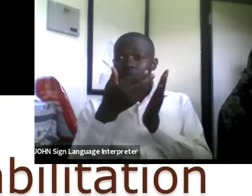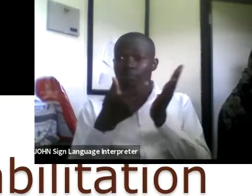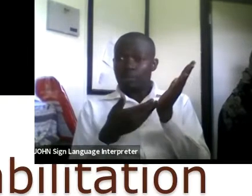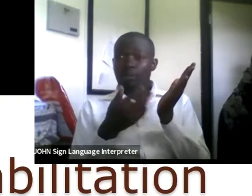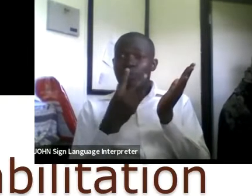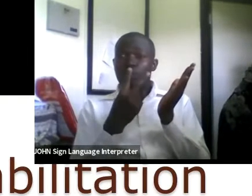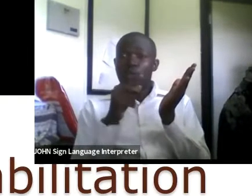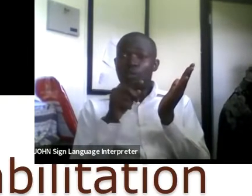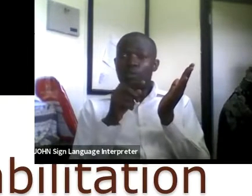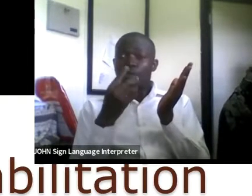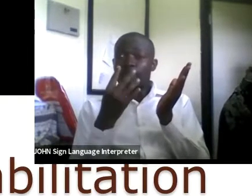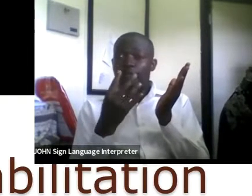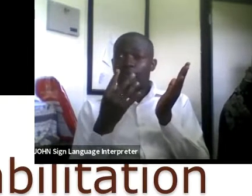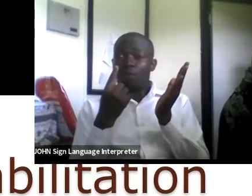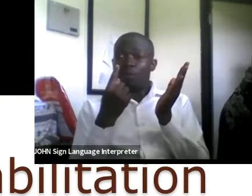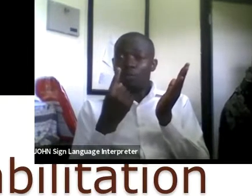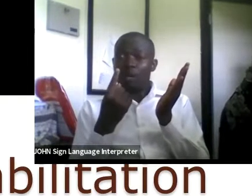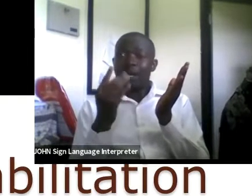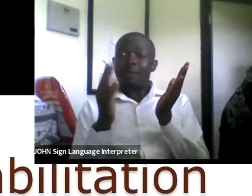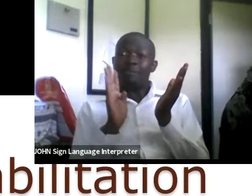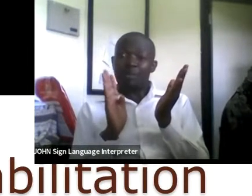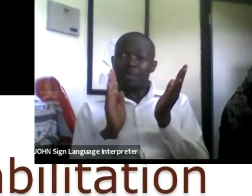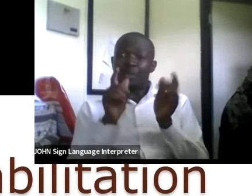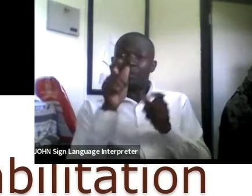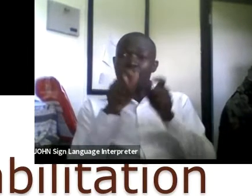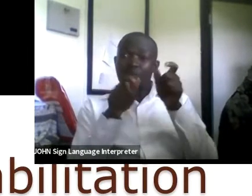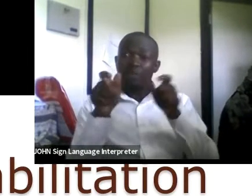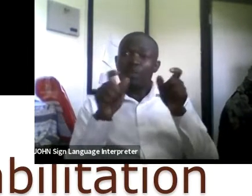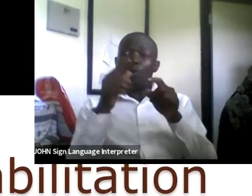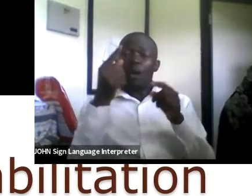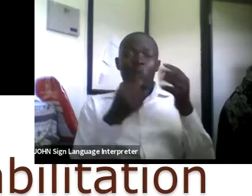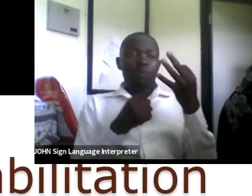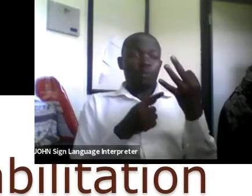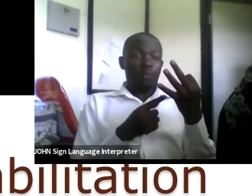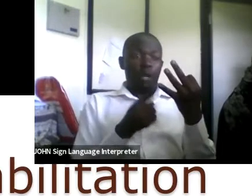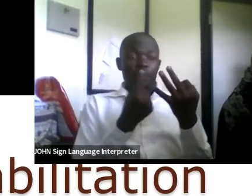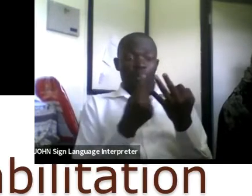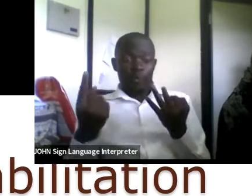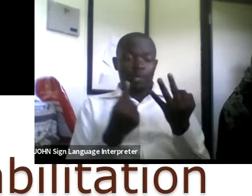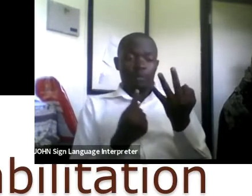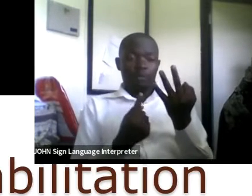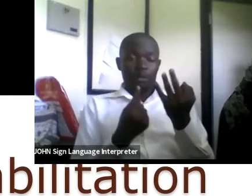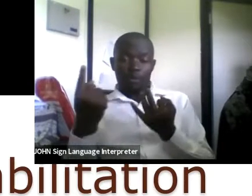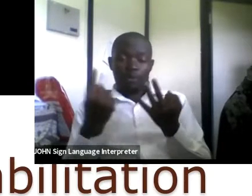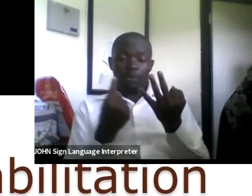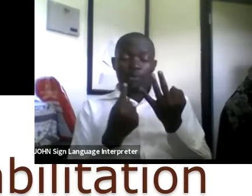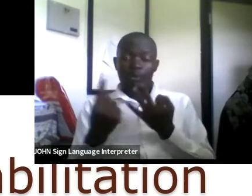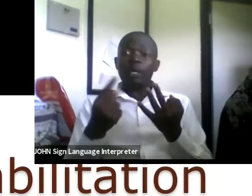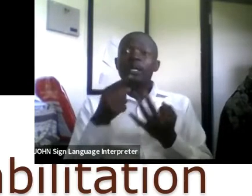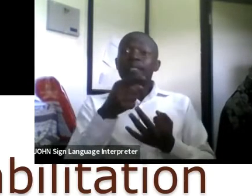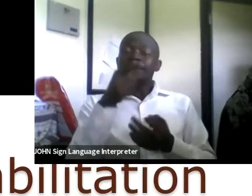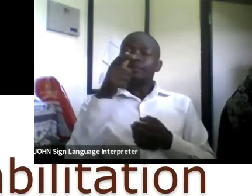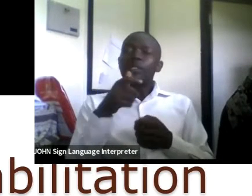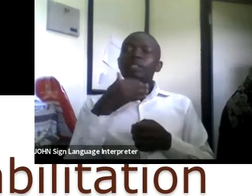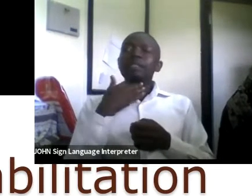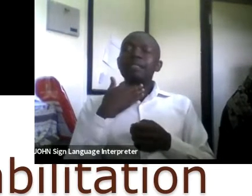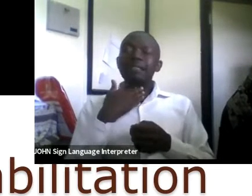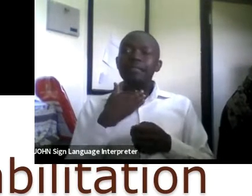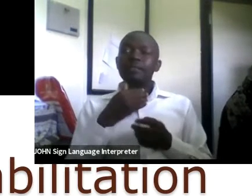billion individuals, or 1 out of 3 people, that is 33% in the world, require habilitation